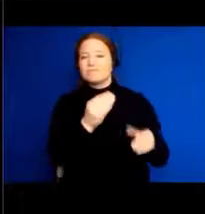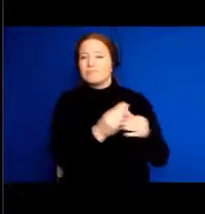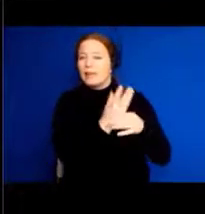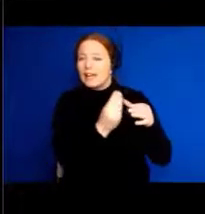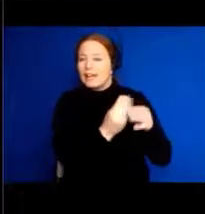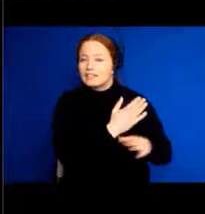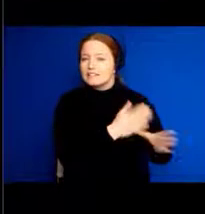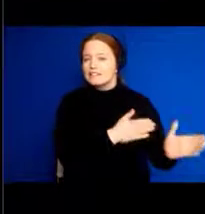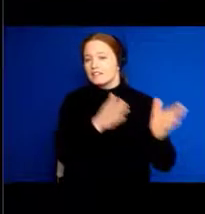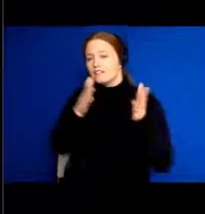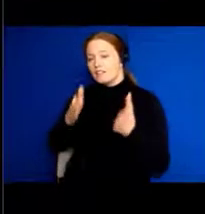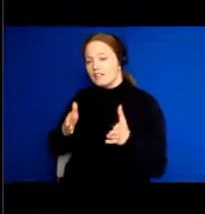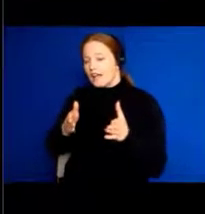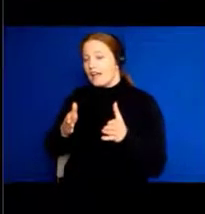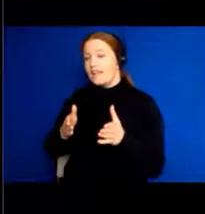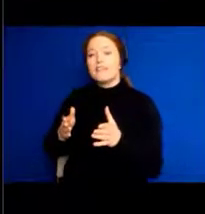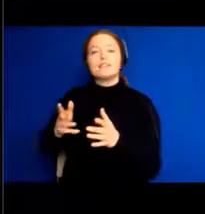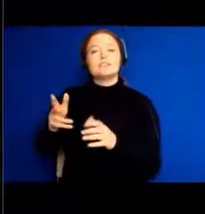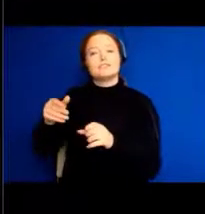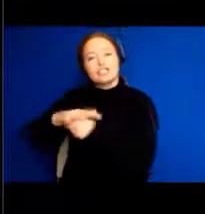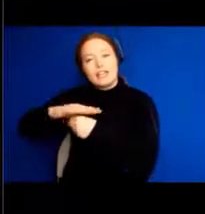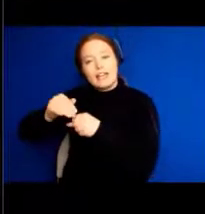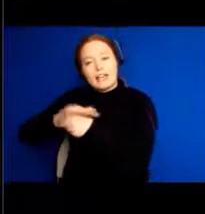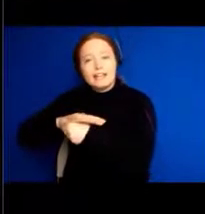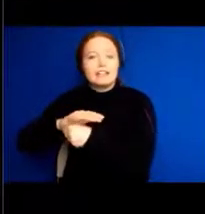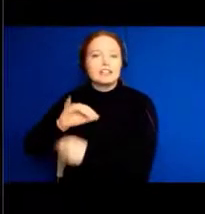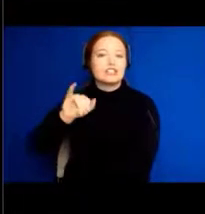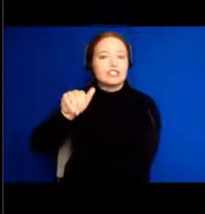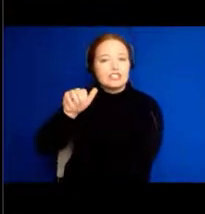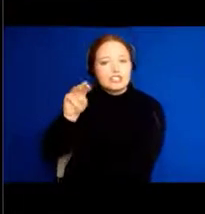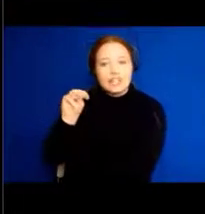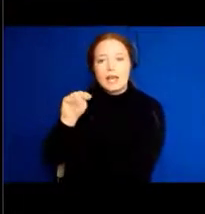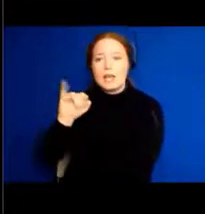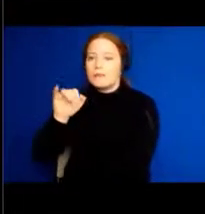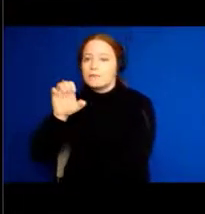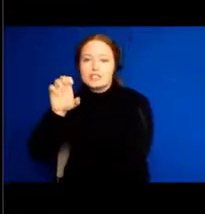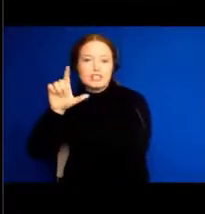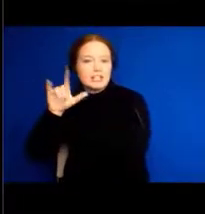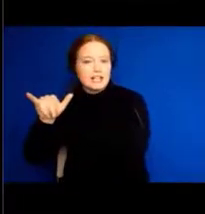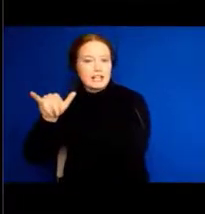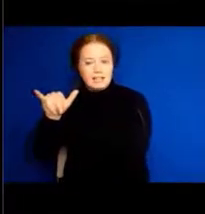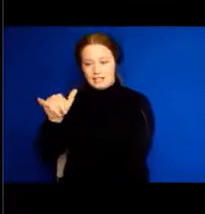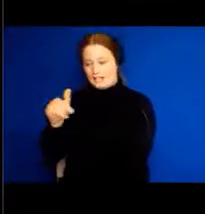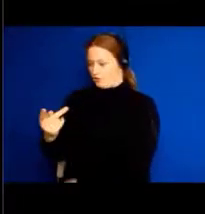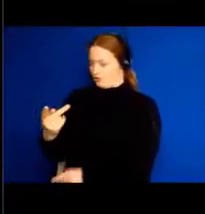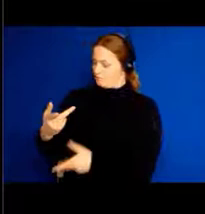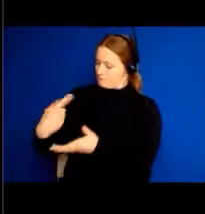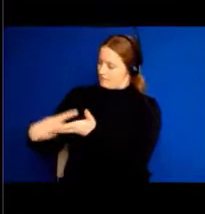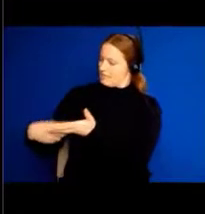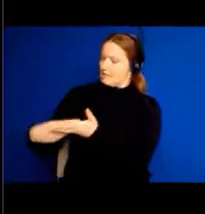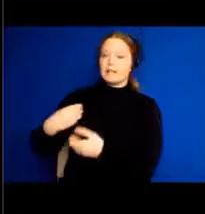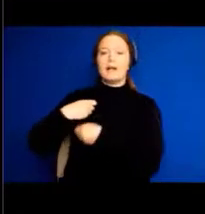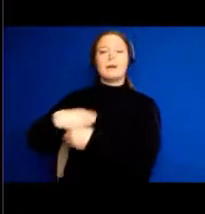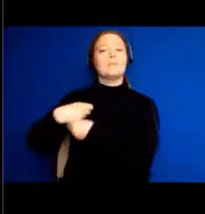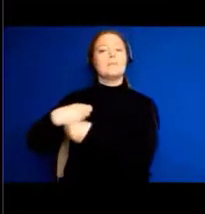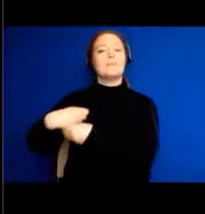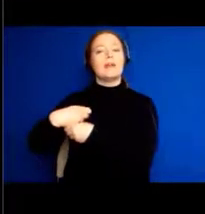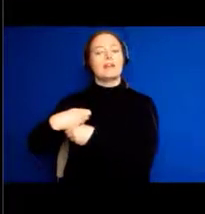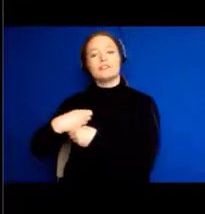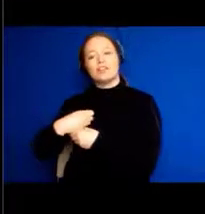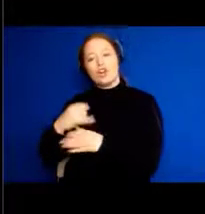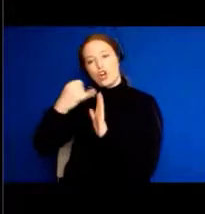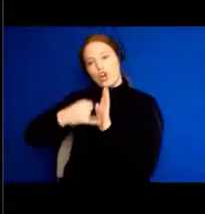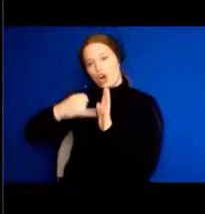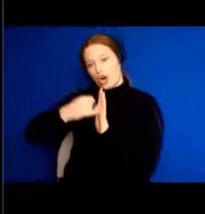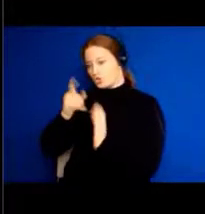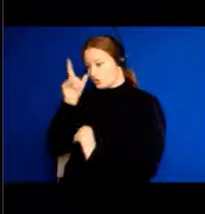make in the summer, and I made a little clay blueberry pie. And so it was very much a kind of conversation